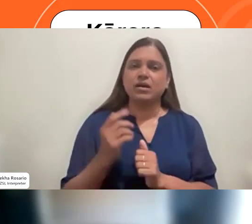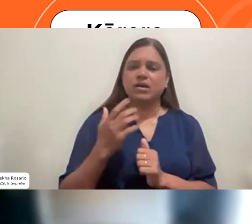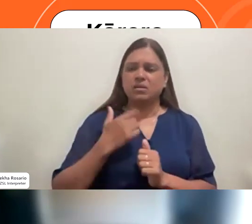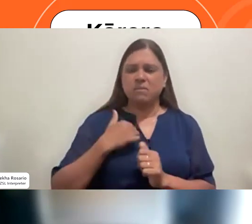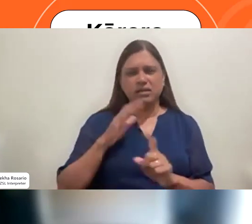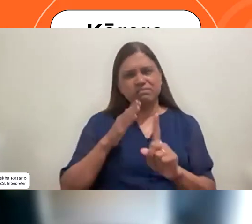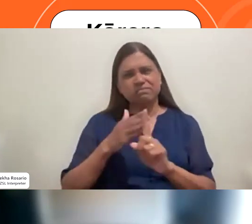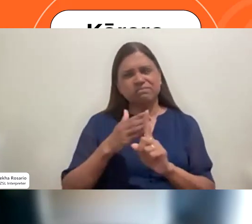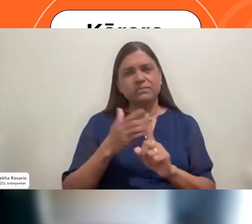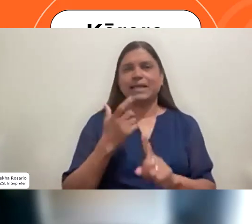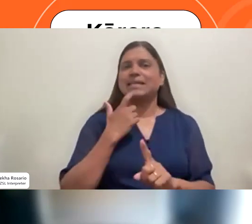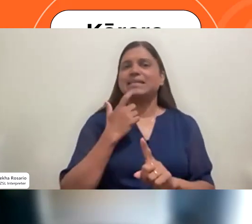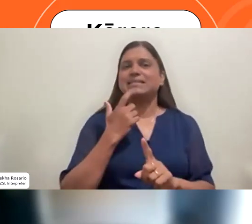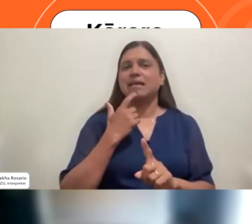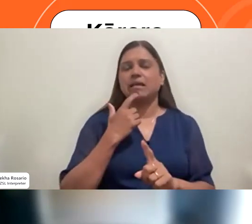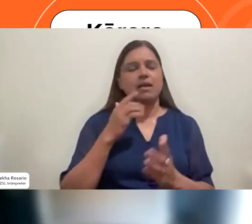to products and services,